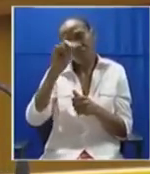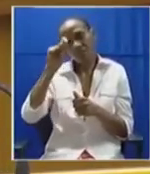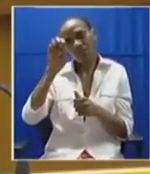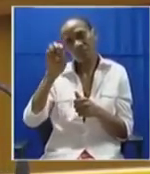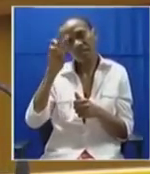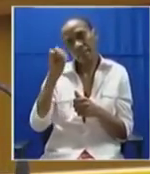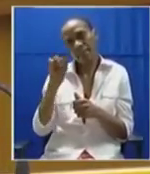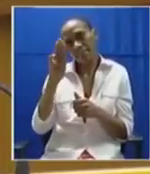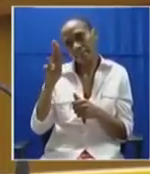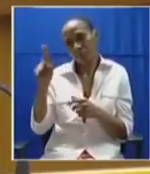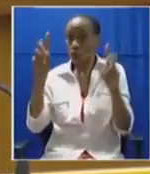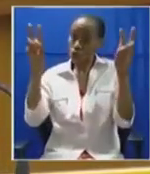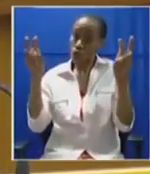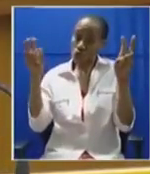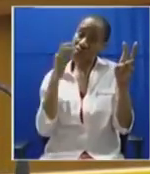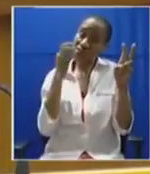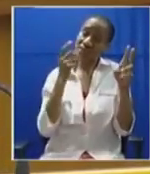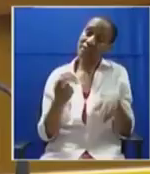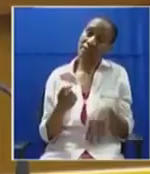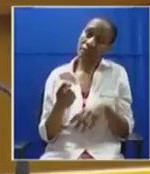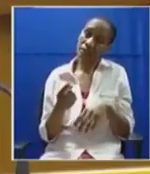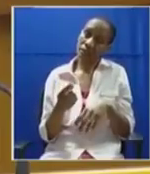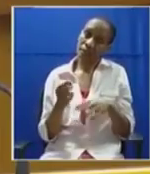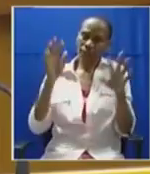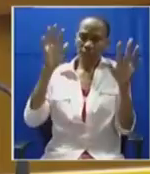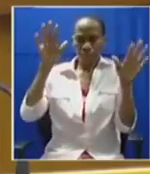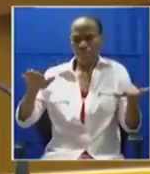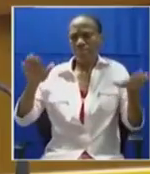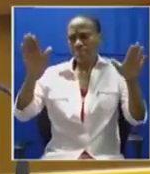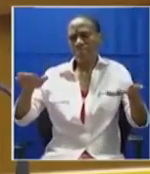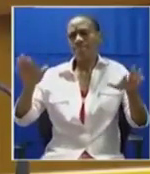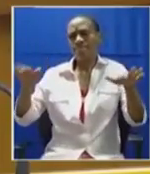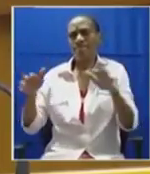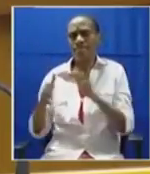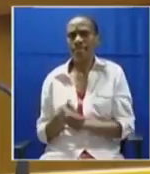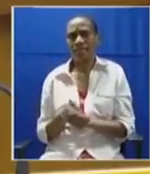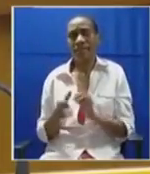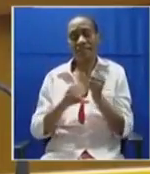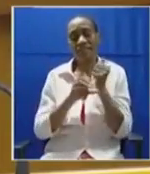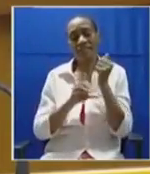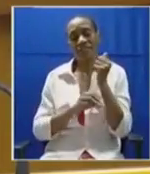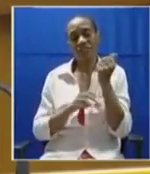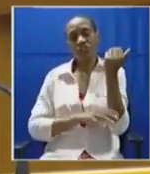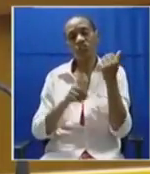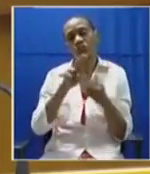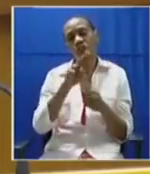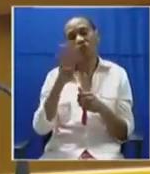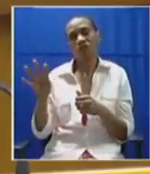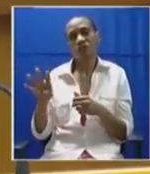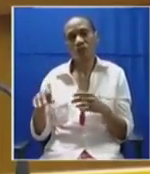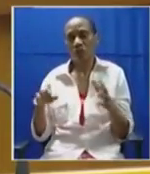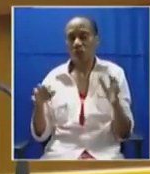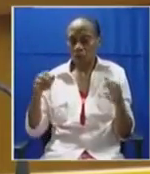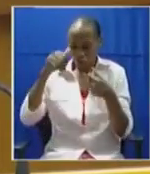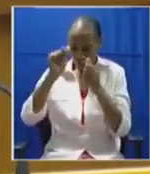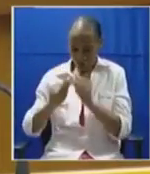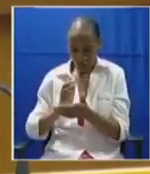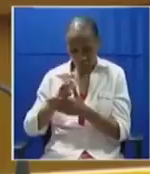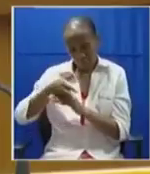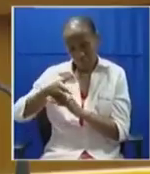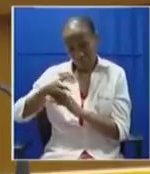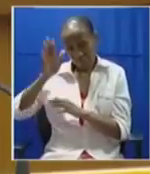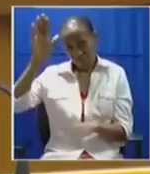said, and I quote, Section 25 of the Constitution is more of an enabler for land reform than a